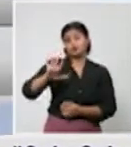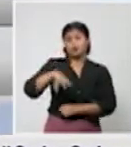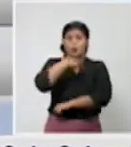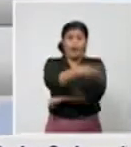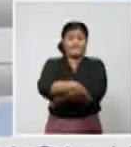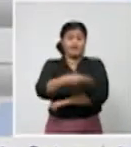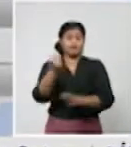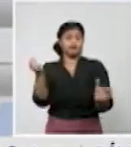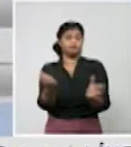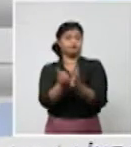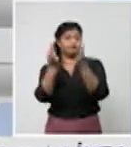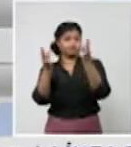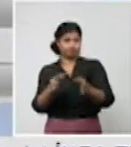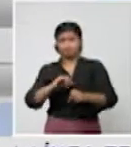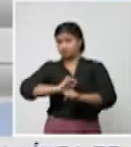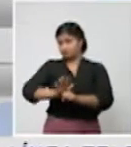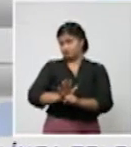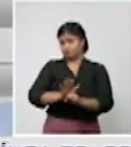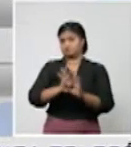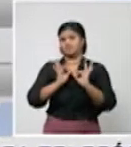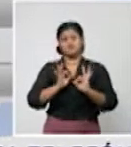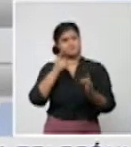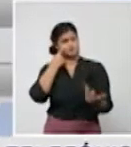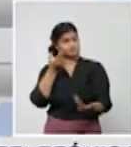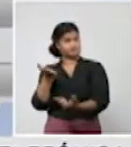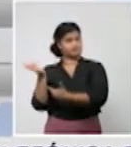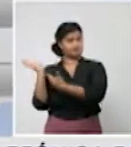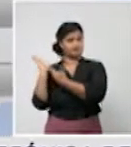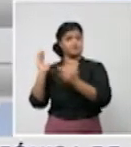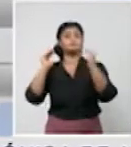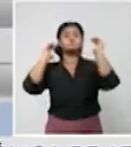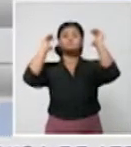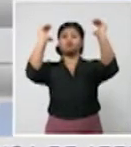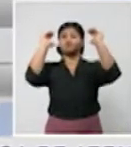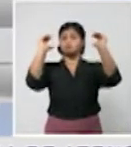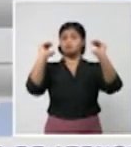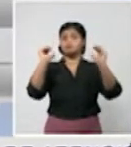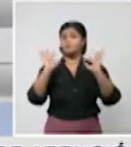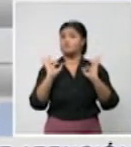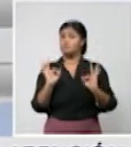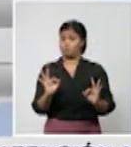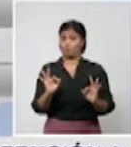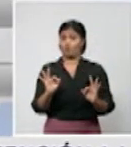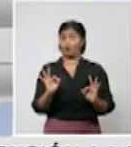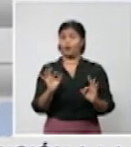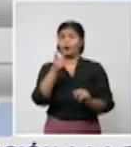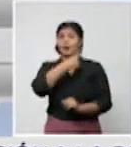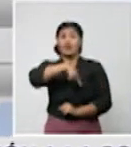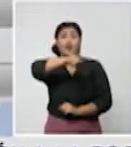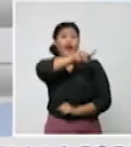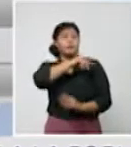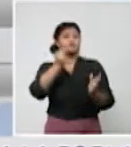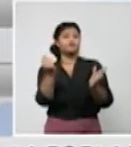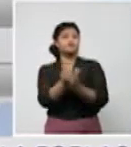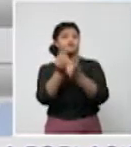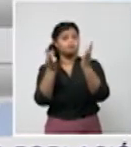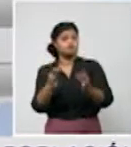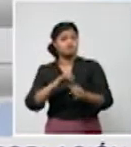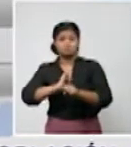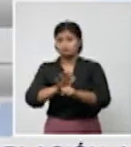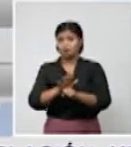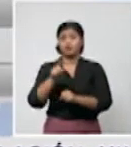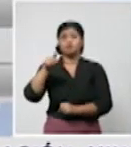outlook, as we will address now, there's not too much control on the situation. Up to last night at 12 o'clock, the